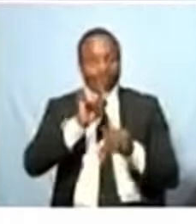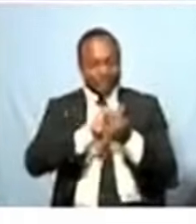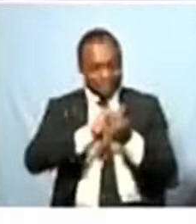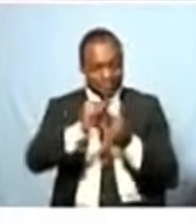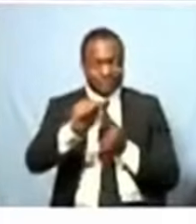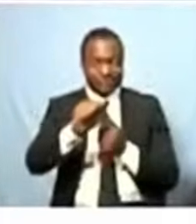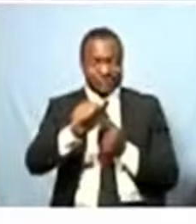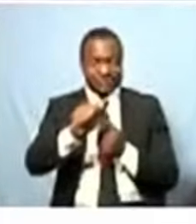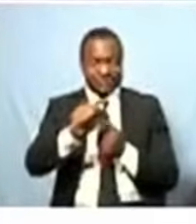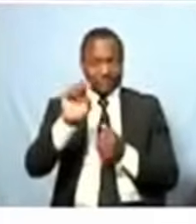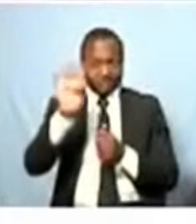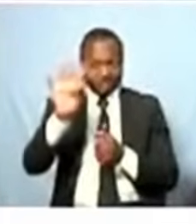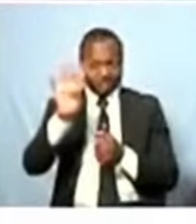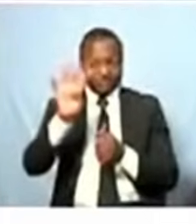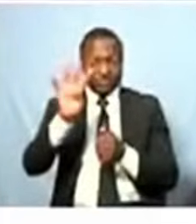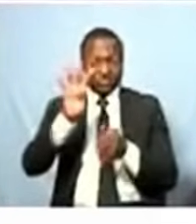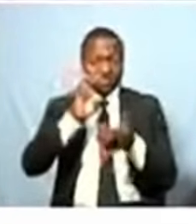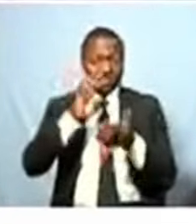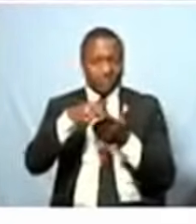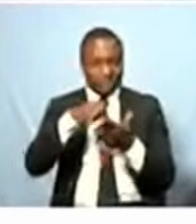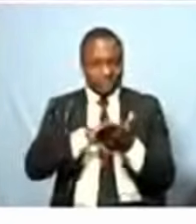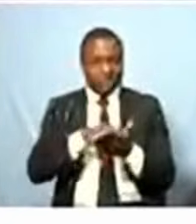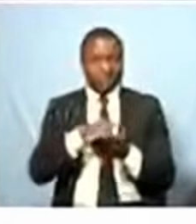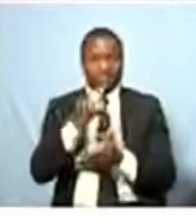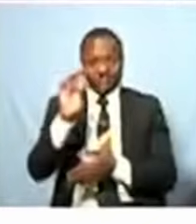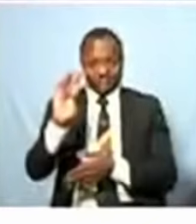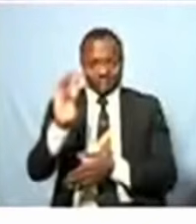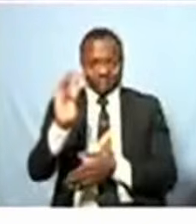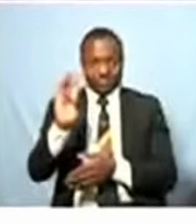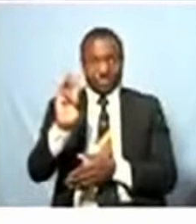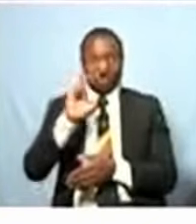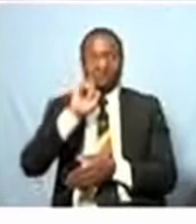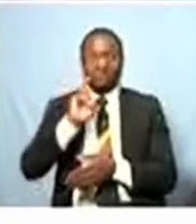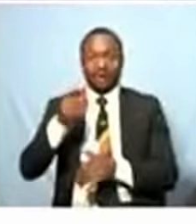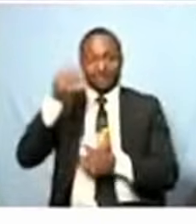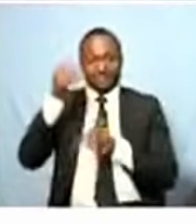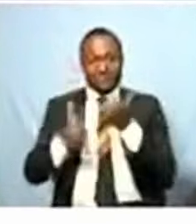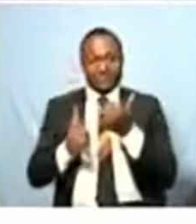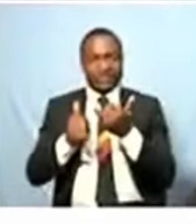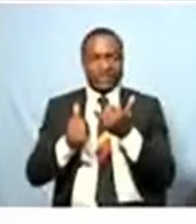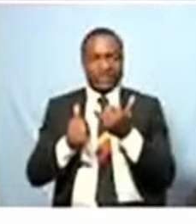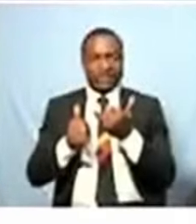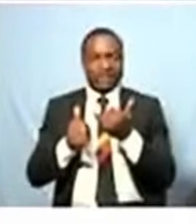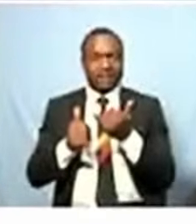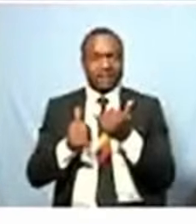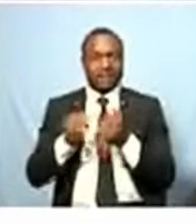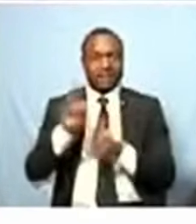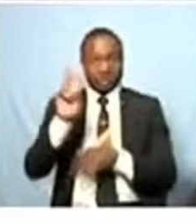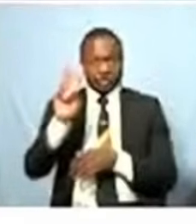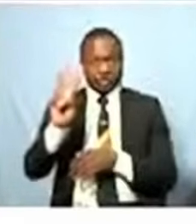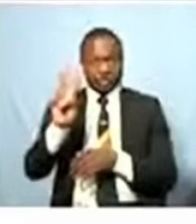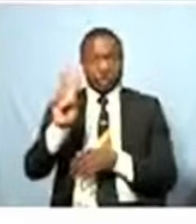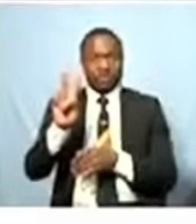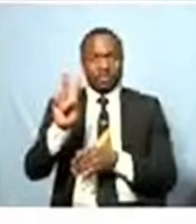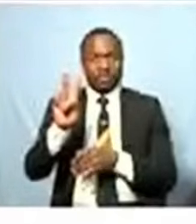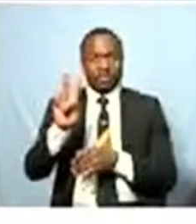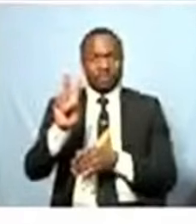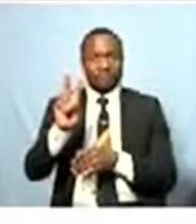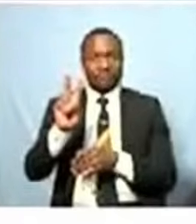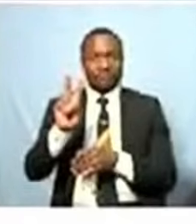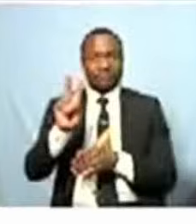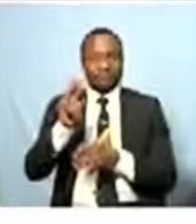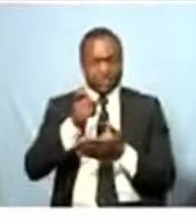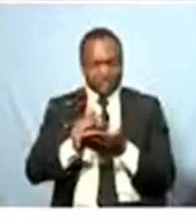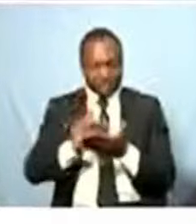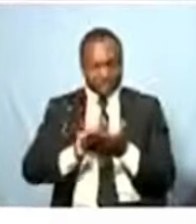a minimum of 4 exams. The remaining 7, you have to finish them in the remaining 2 attempts. Now, Madam Speaker,